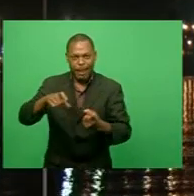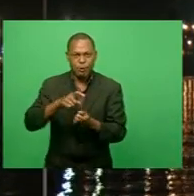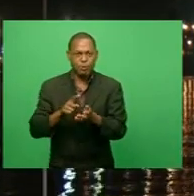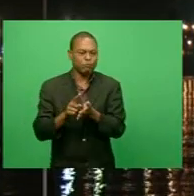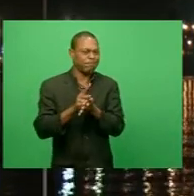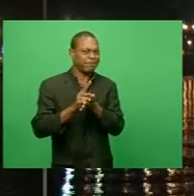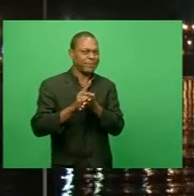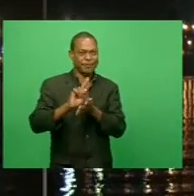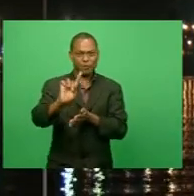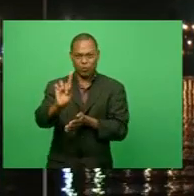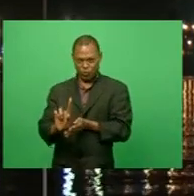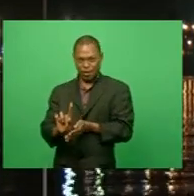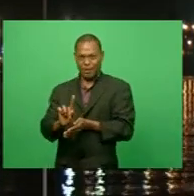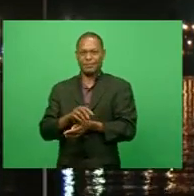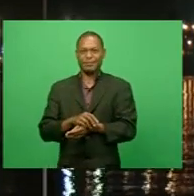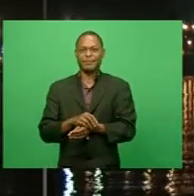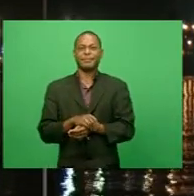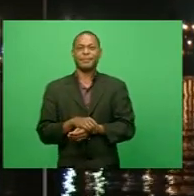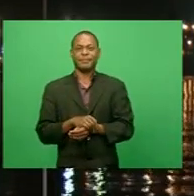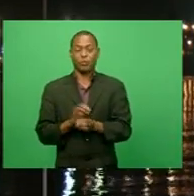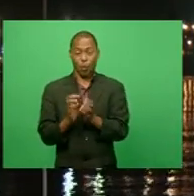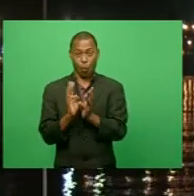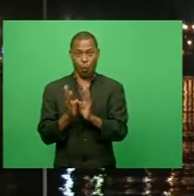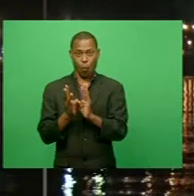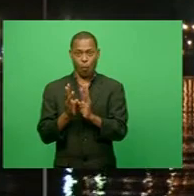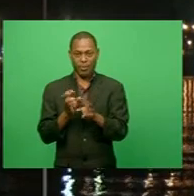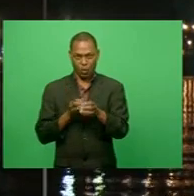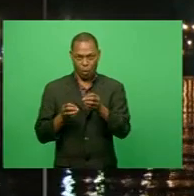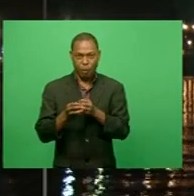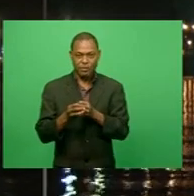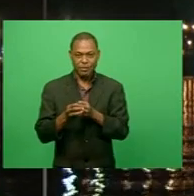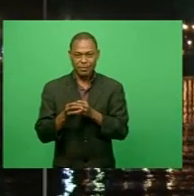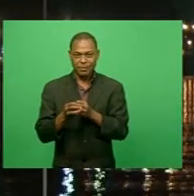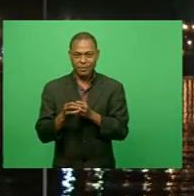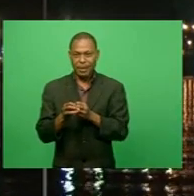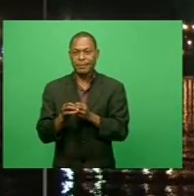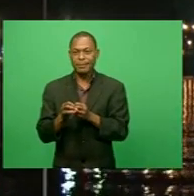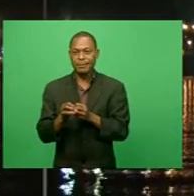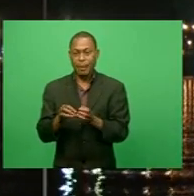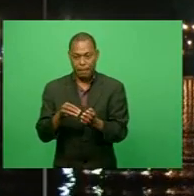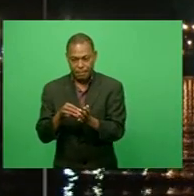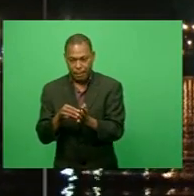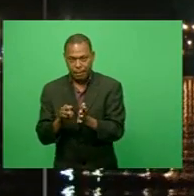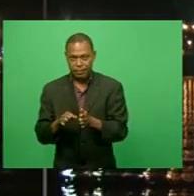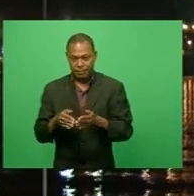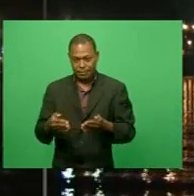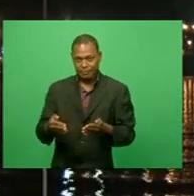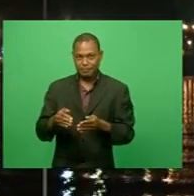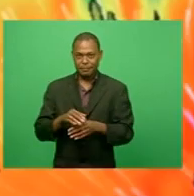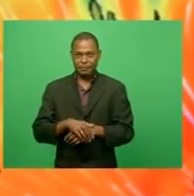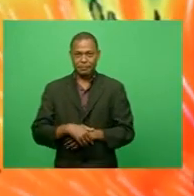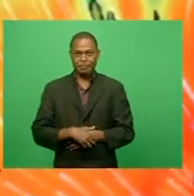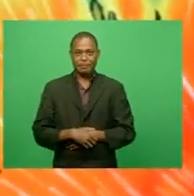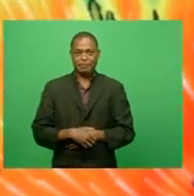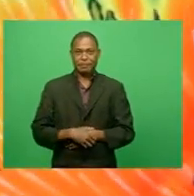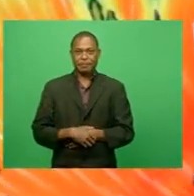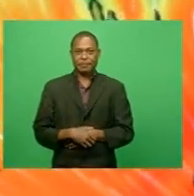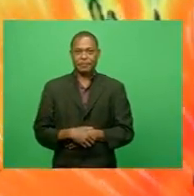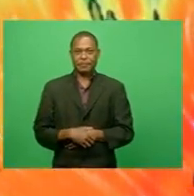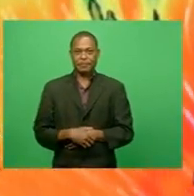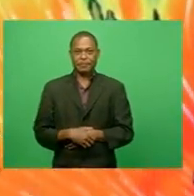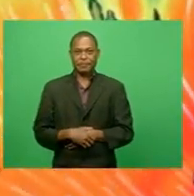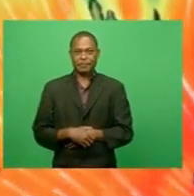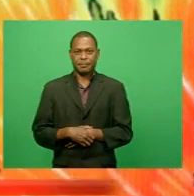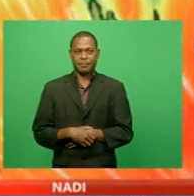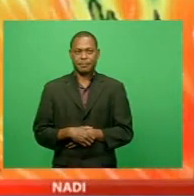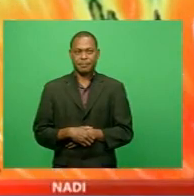as the Fiji Meteorological Services continues to track its movement. Details with Felipe Naikaso.